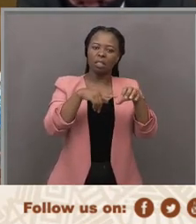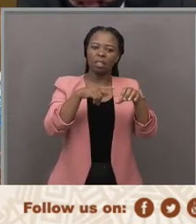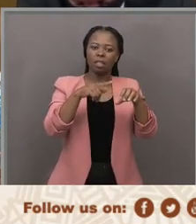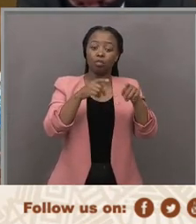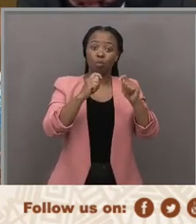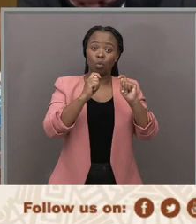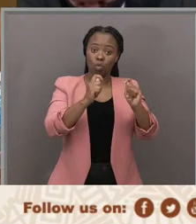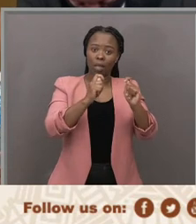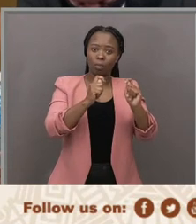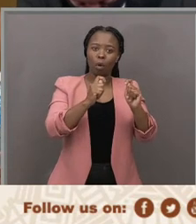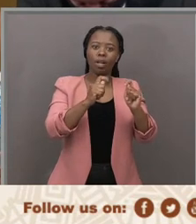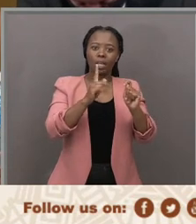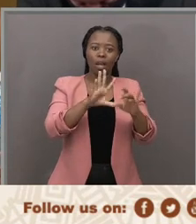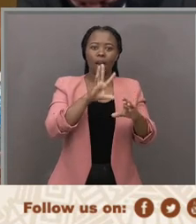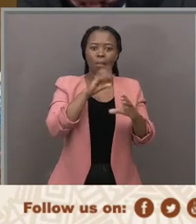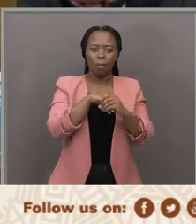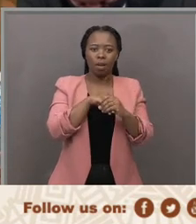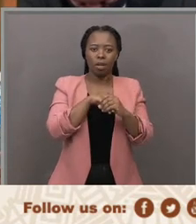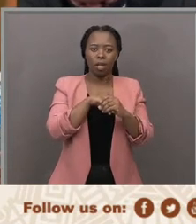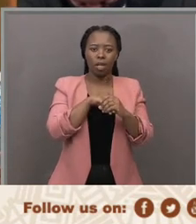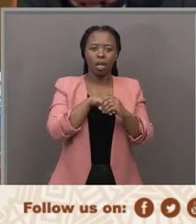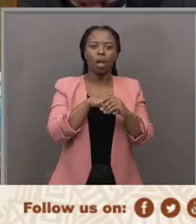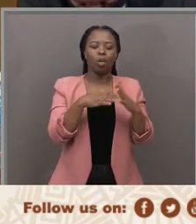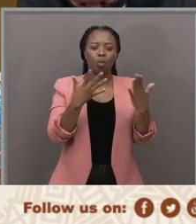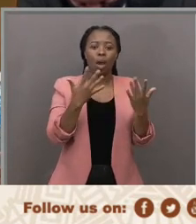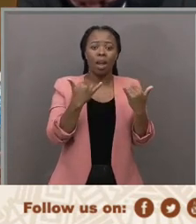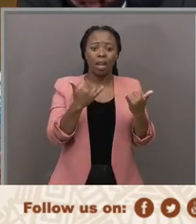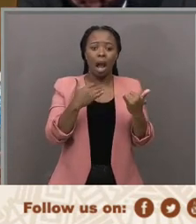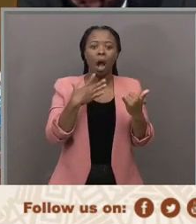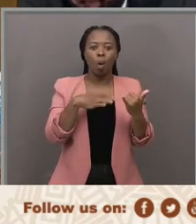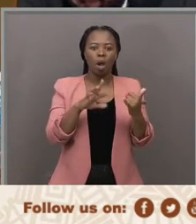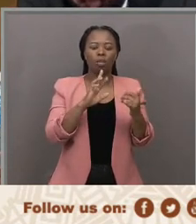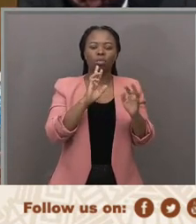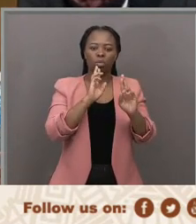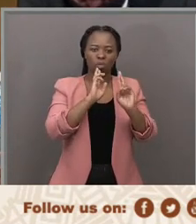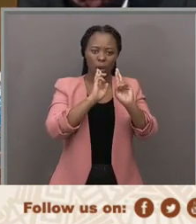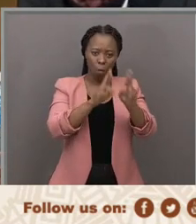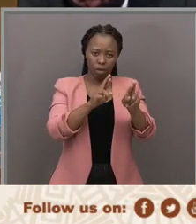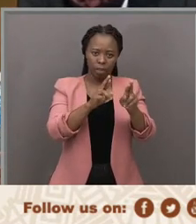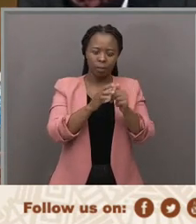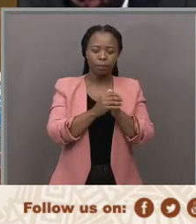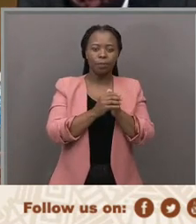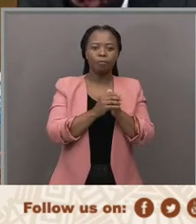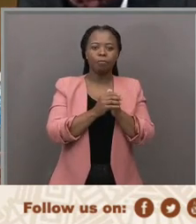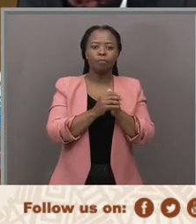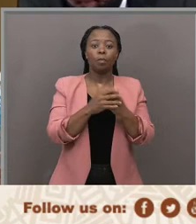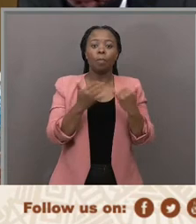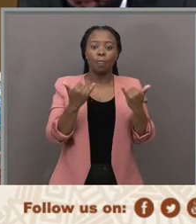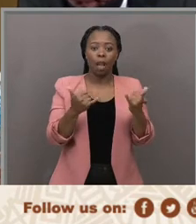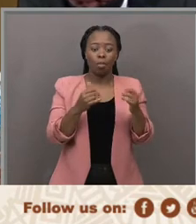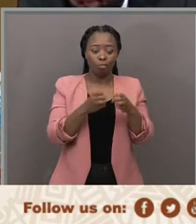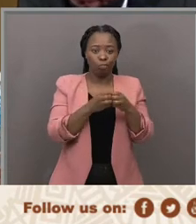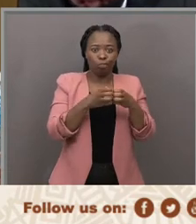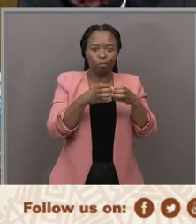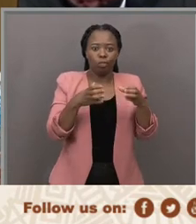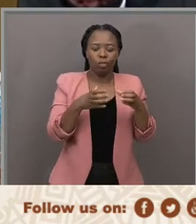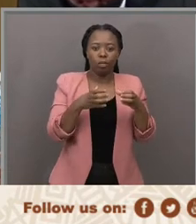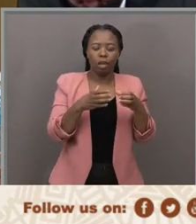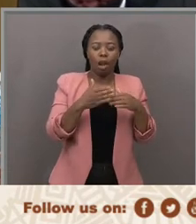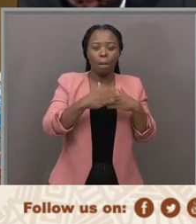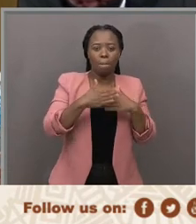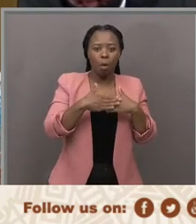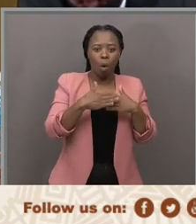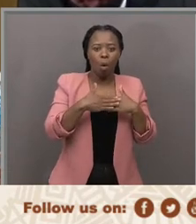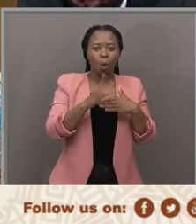system. I want to report that we are going ahead with the expansion of the Gautrain. Expansion